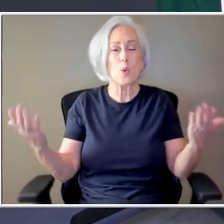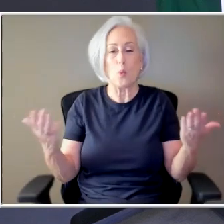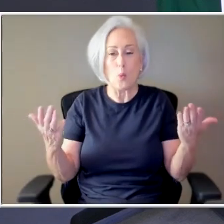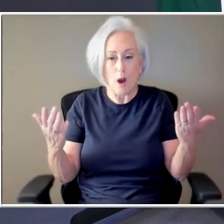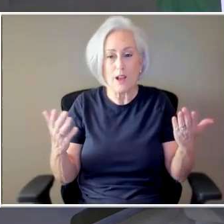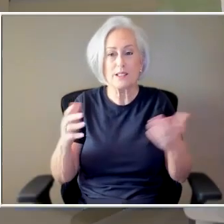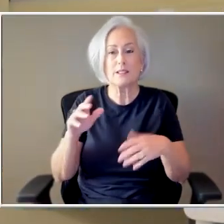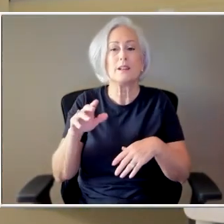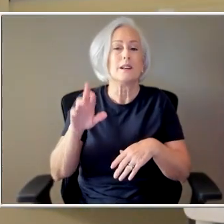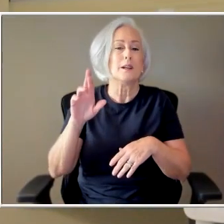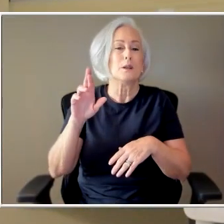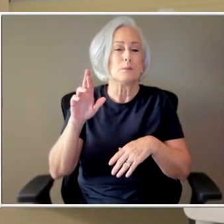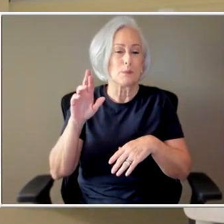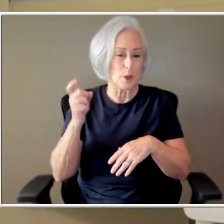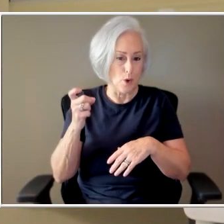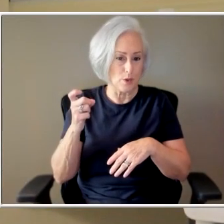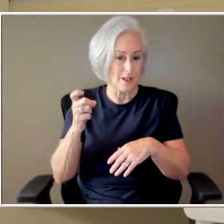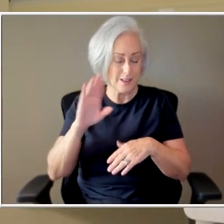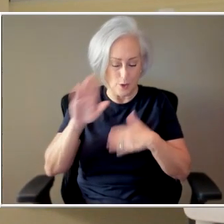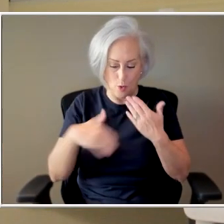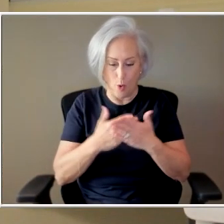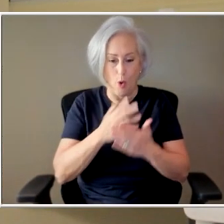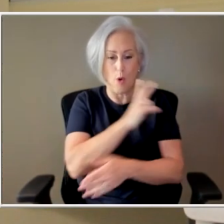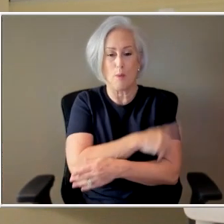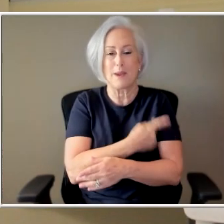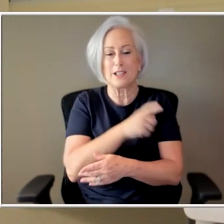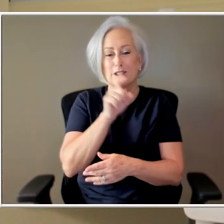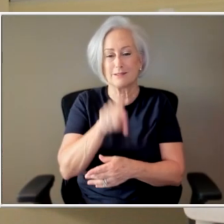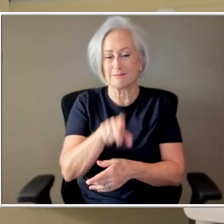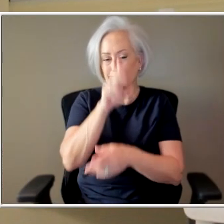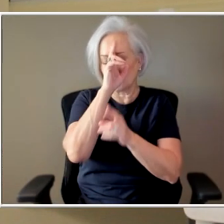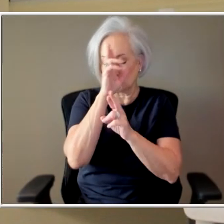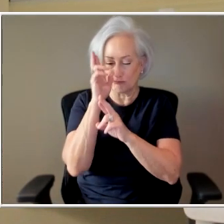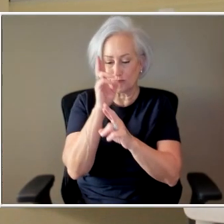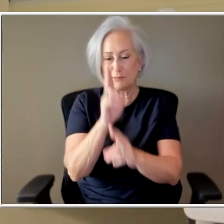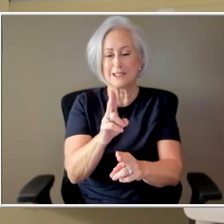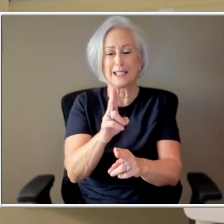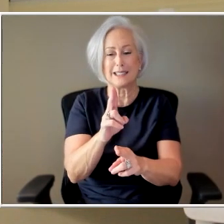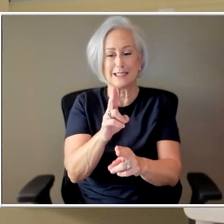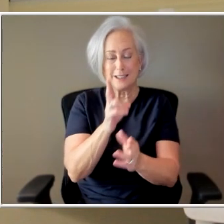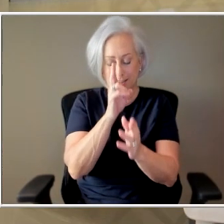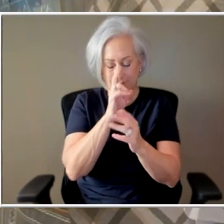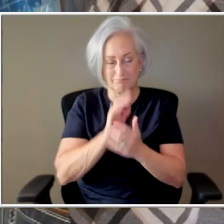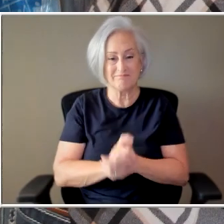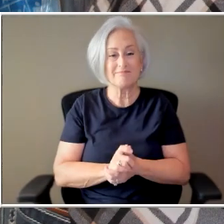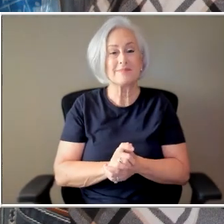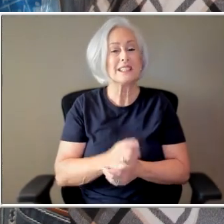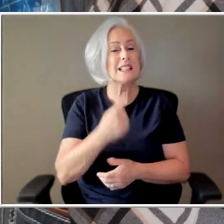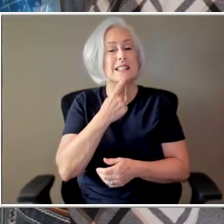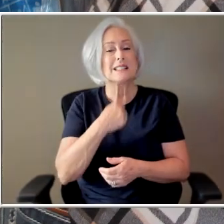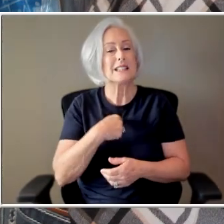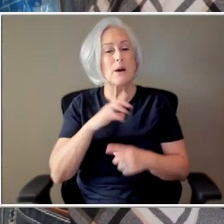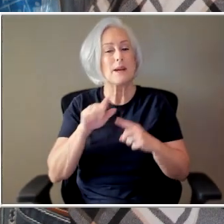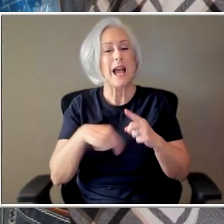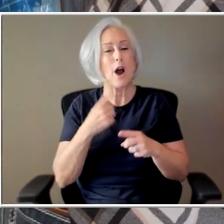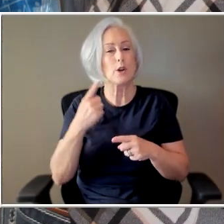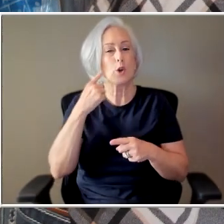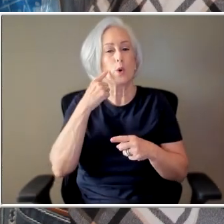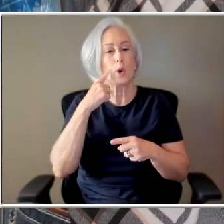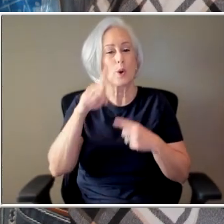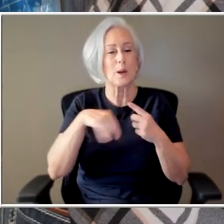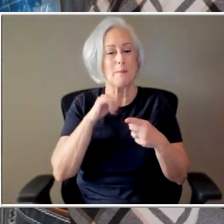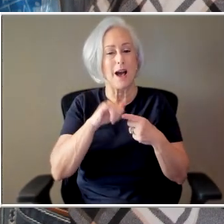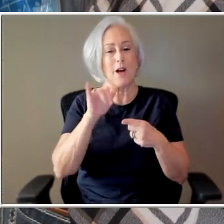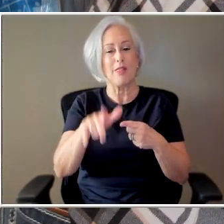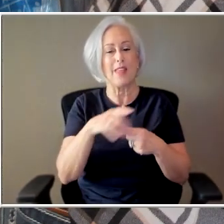deserve dignity. Brittany, tell us how you heard about this special wish for a bedside